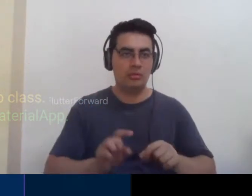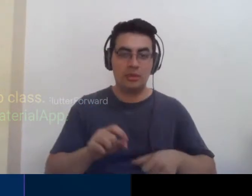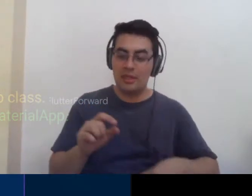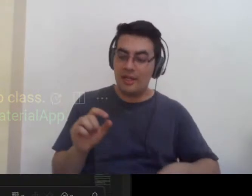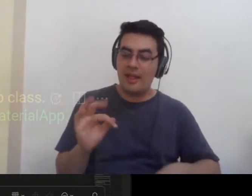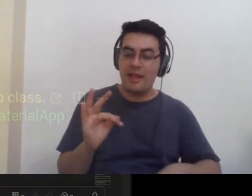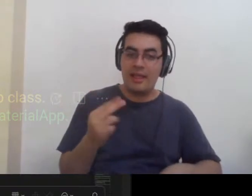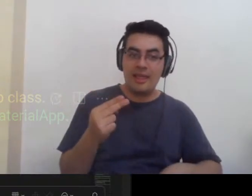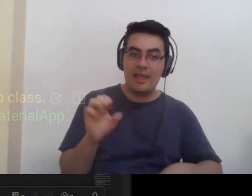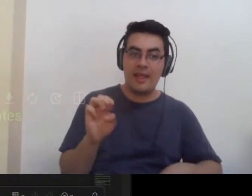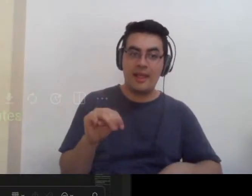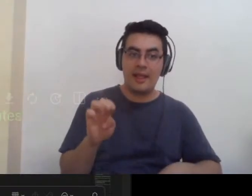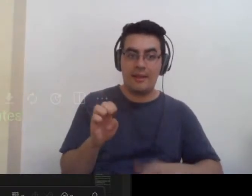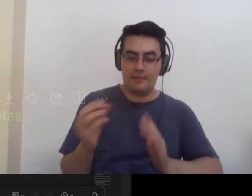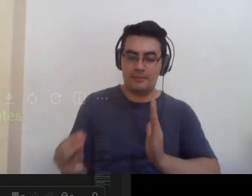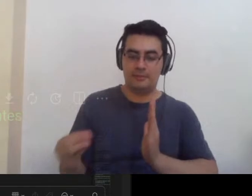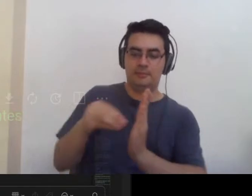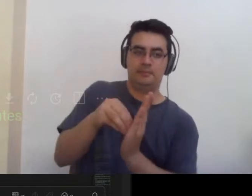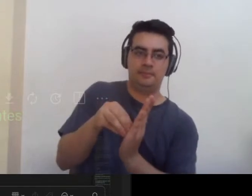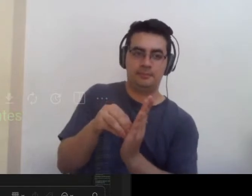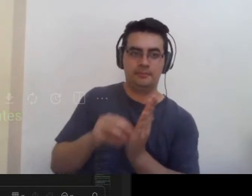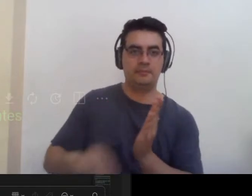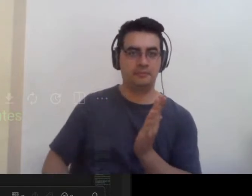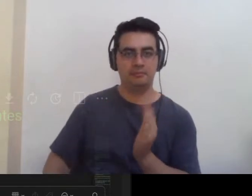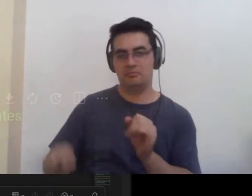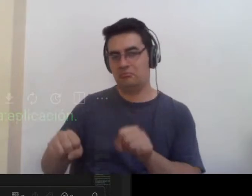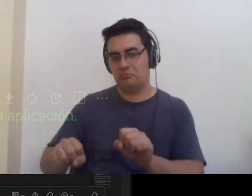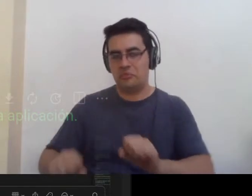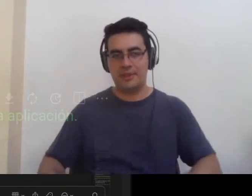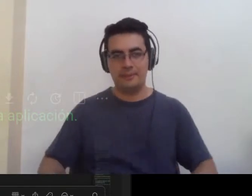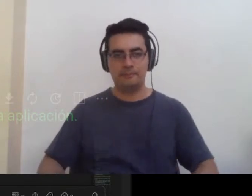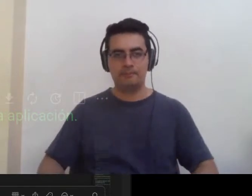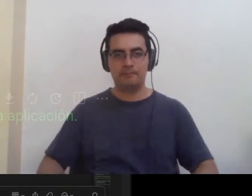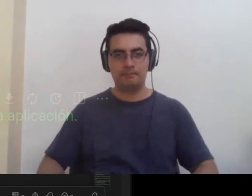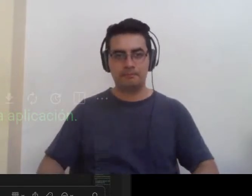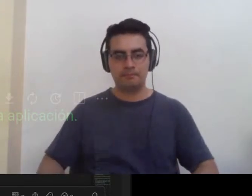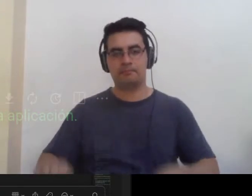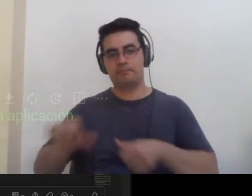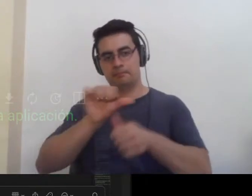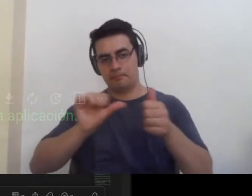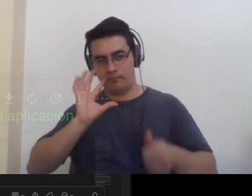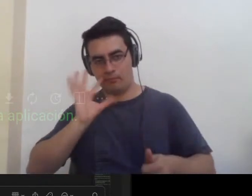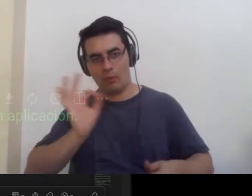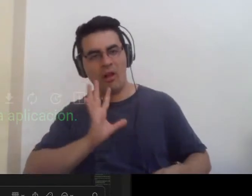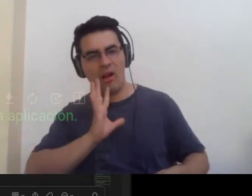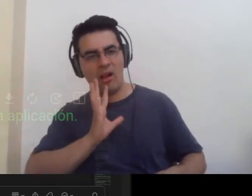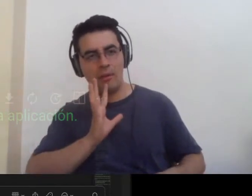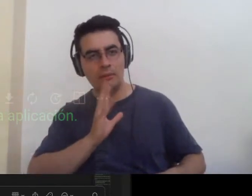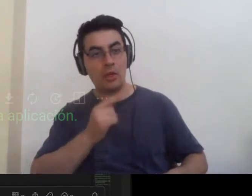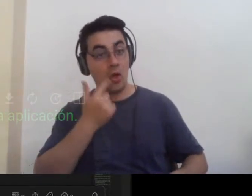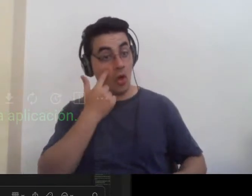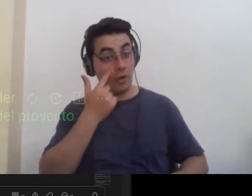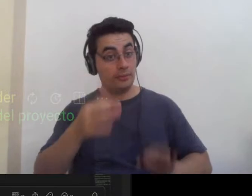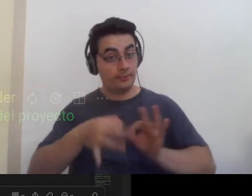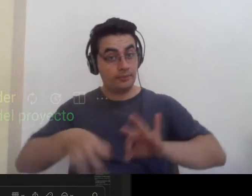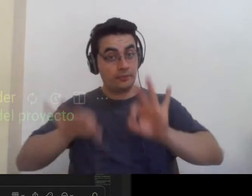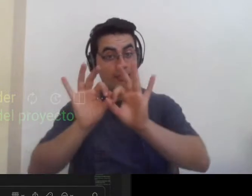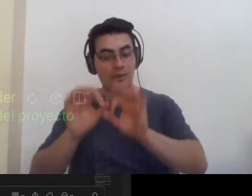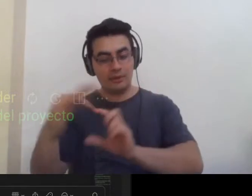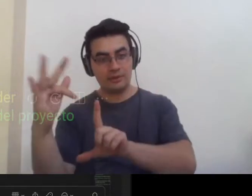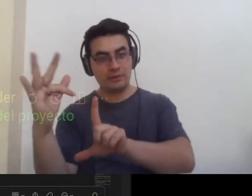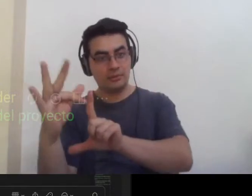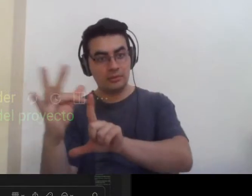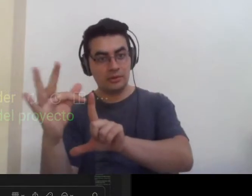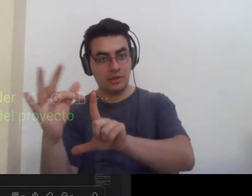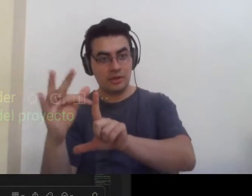class. Before we specify our fonts, we'll need to bundle the font files into our app. I can just